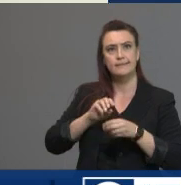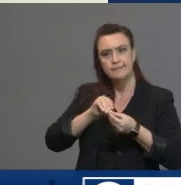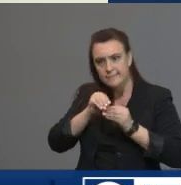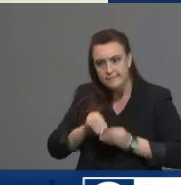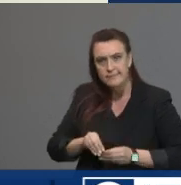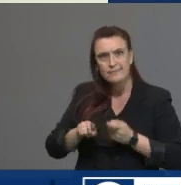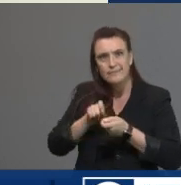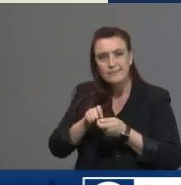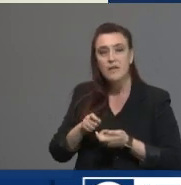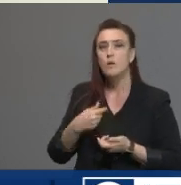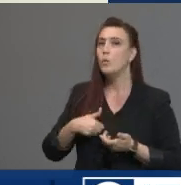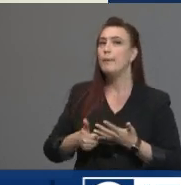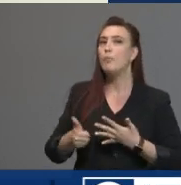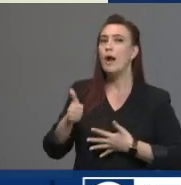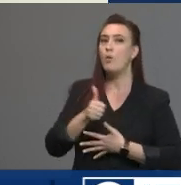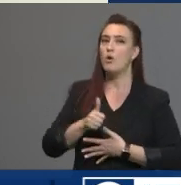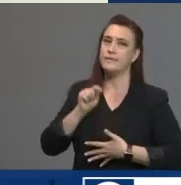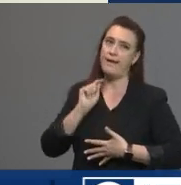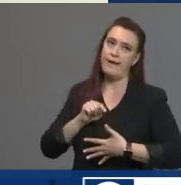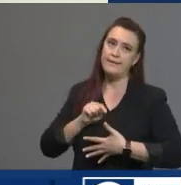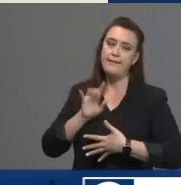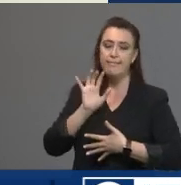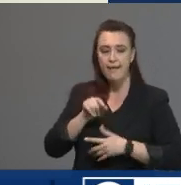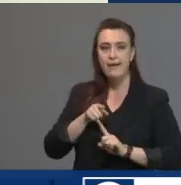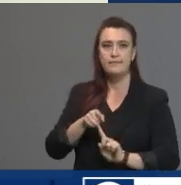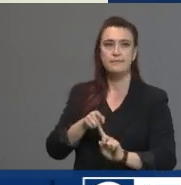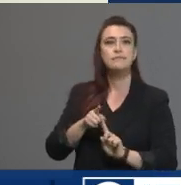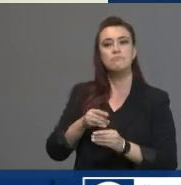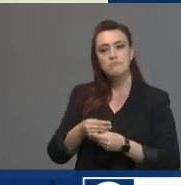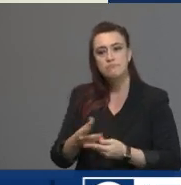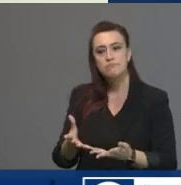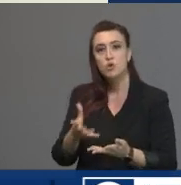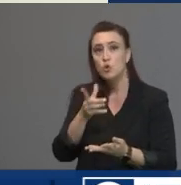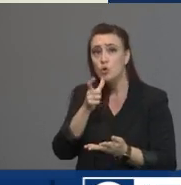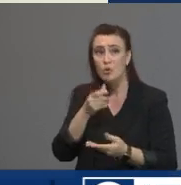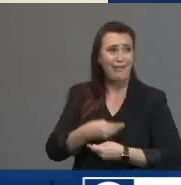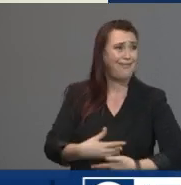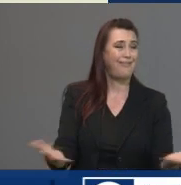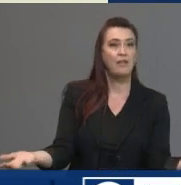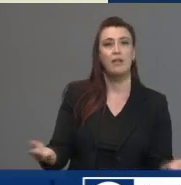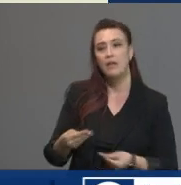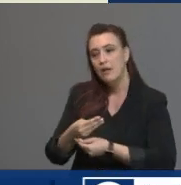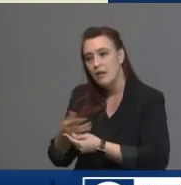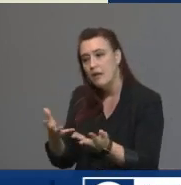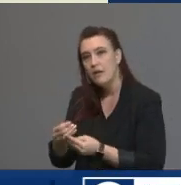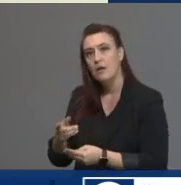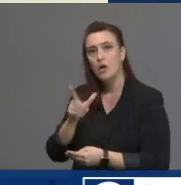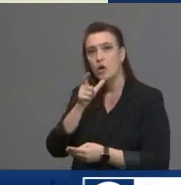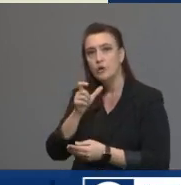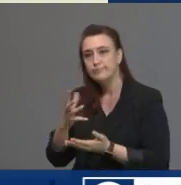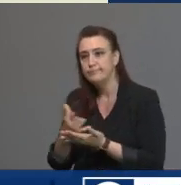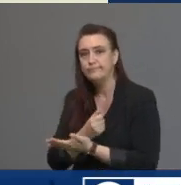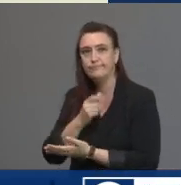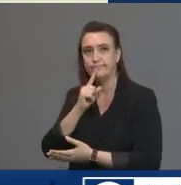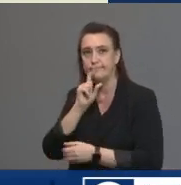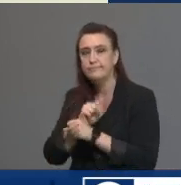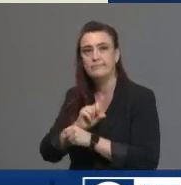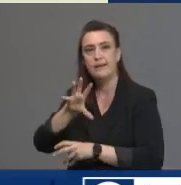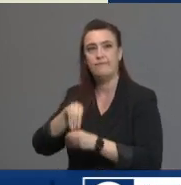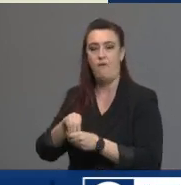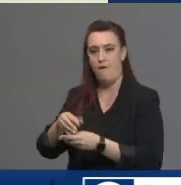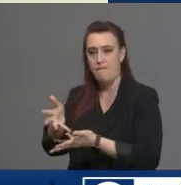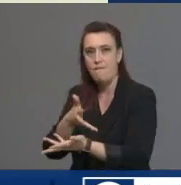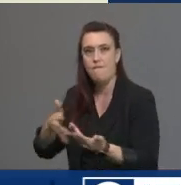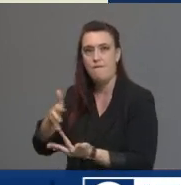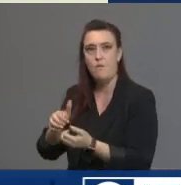conducted. What we have done is prioritized our test to the people that are on the front lines. We've talked about the doctors